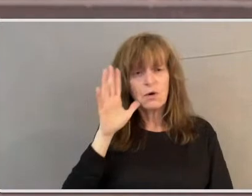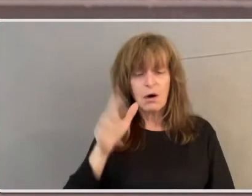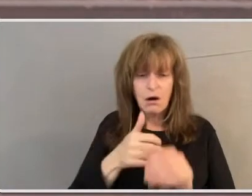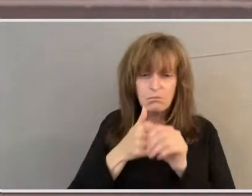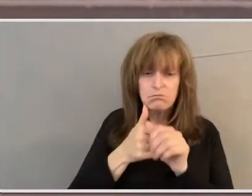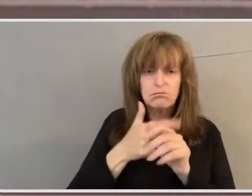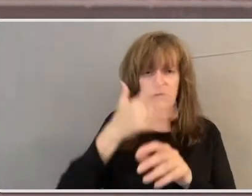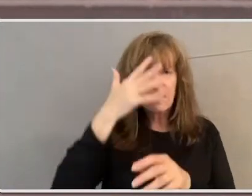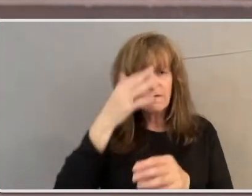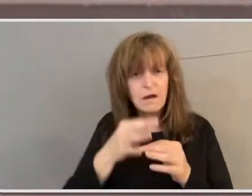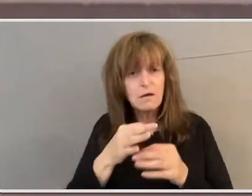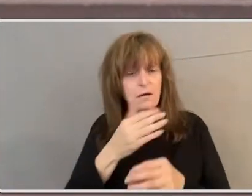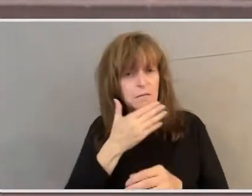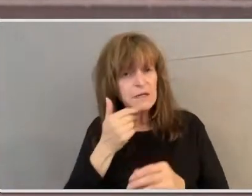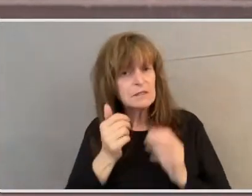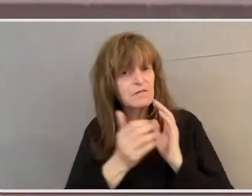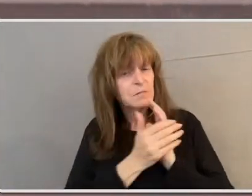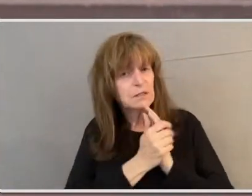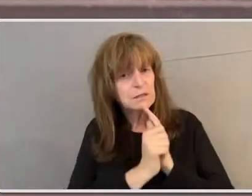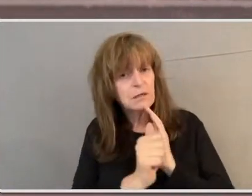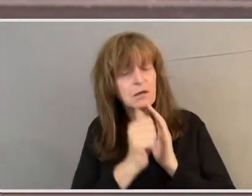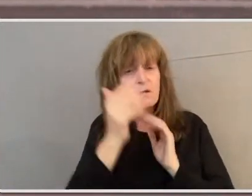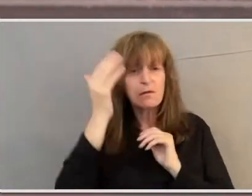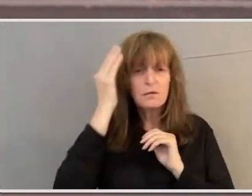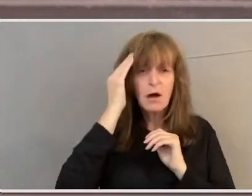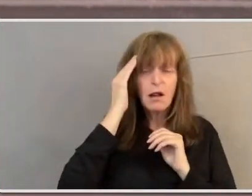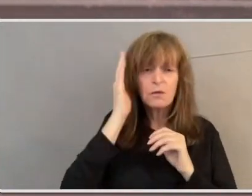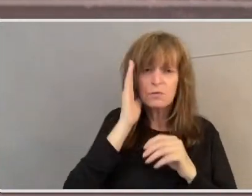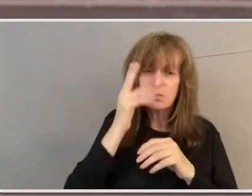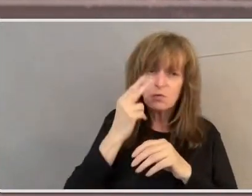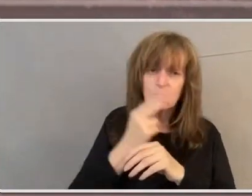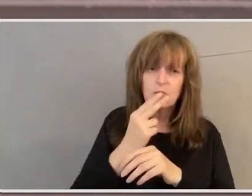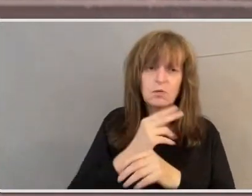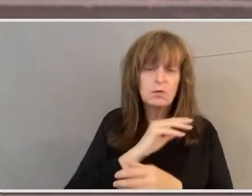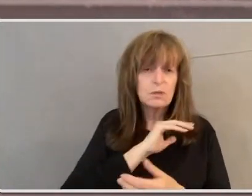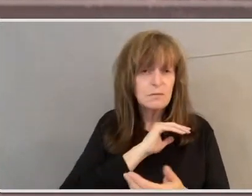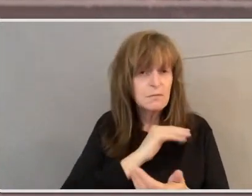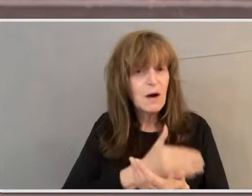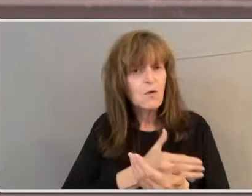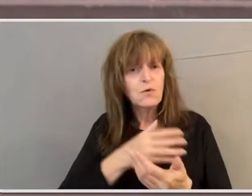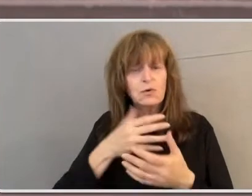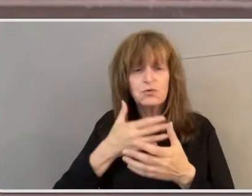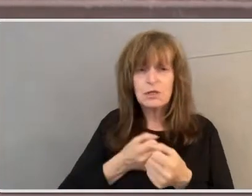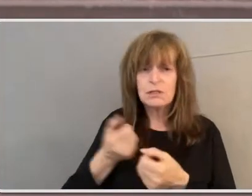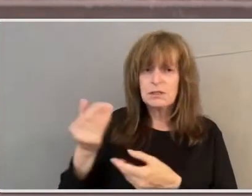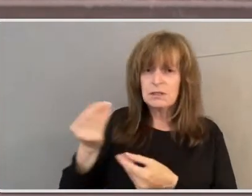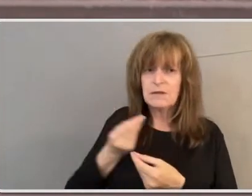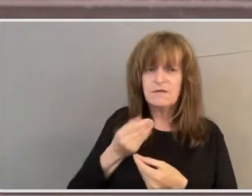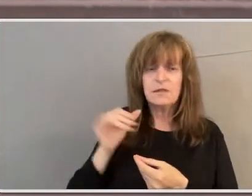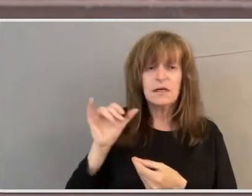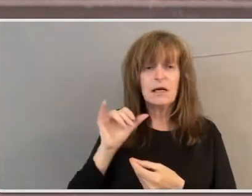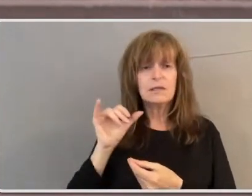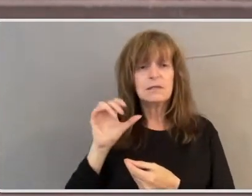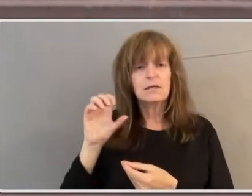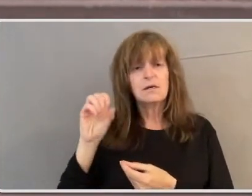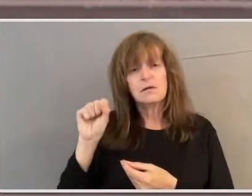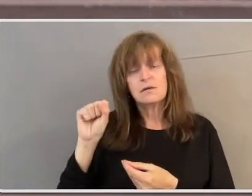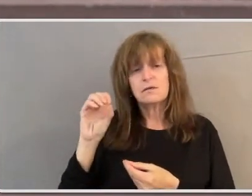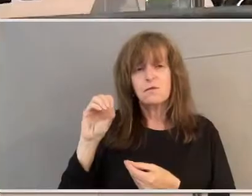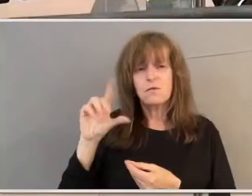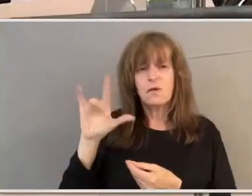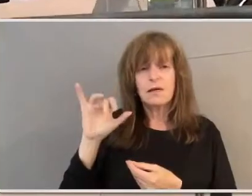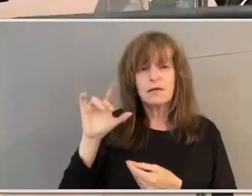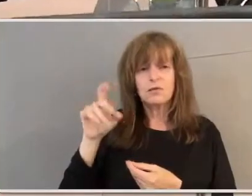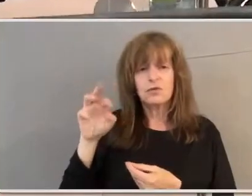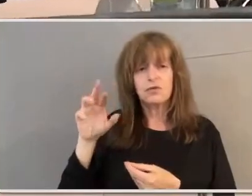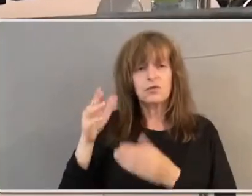the powers and trusts reposed in me as Solicitor General of the Province of Ontario, so help me God.